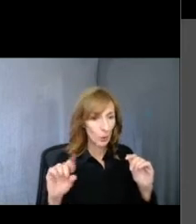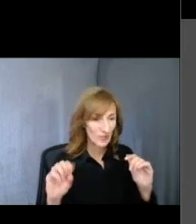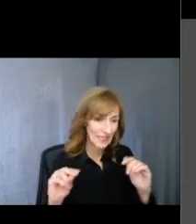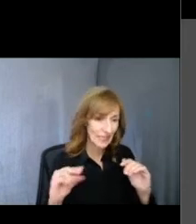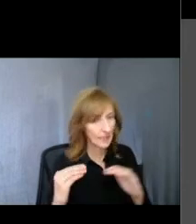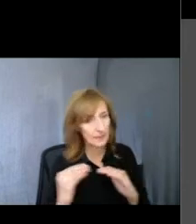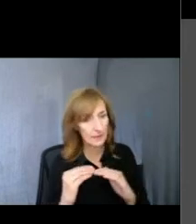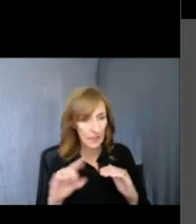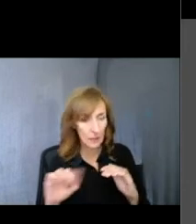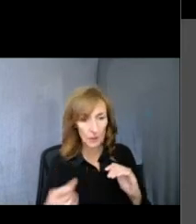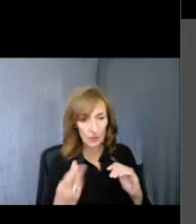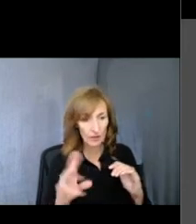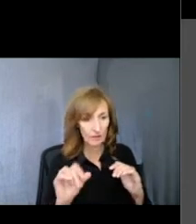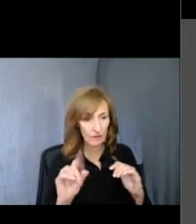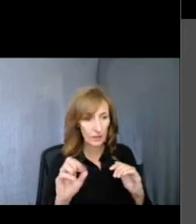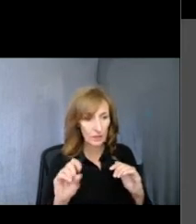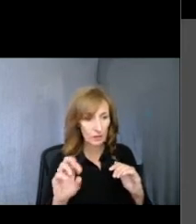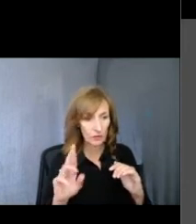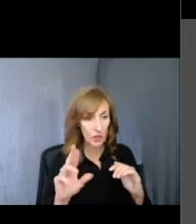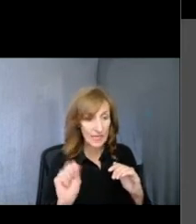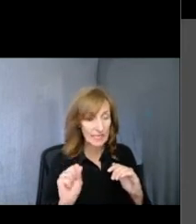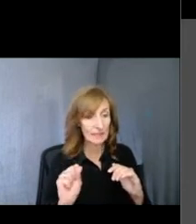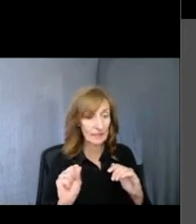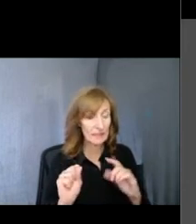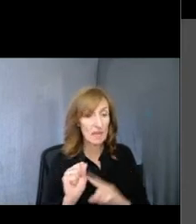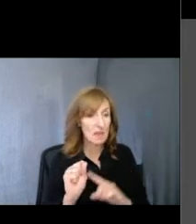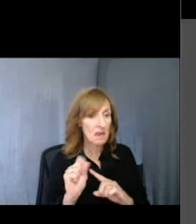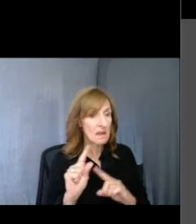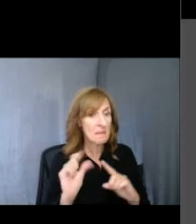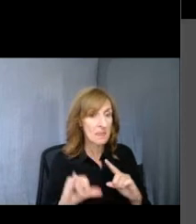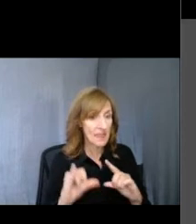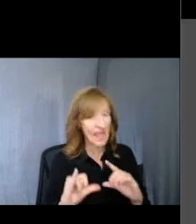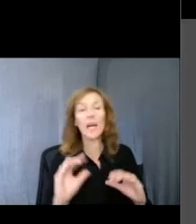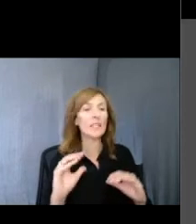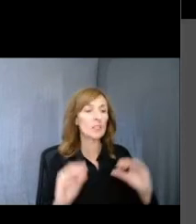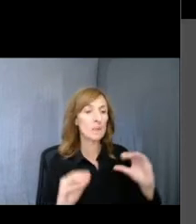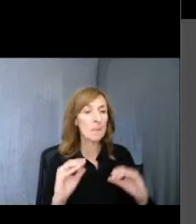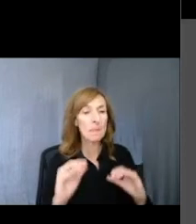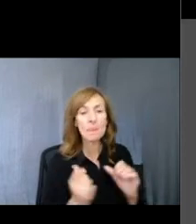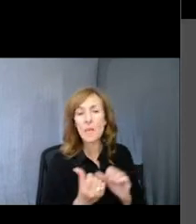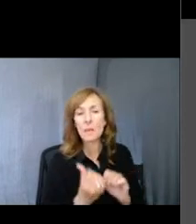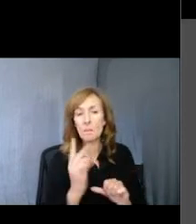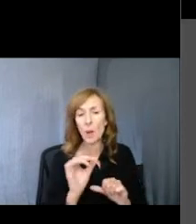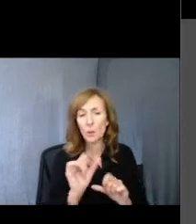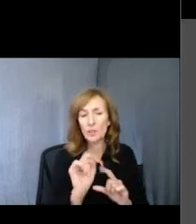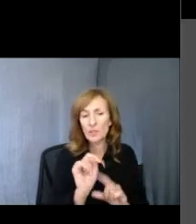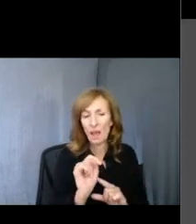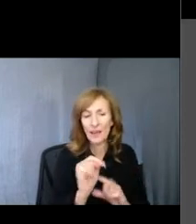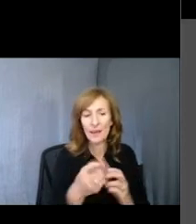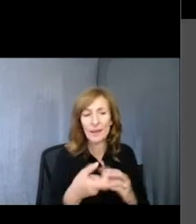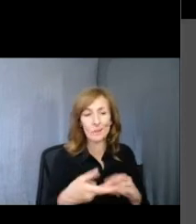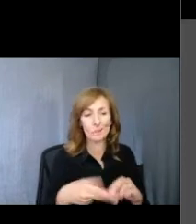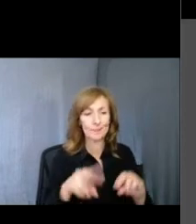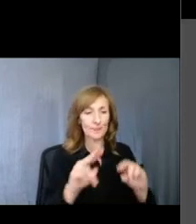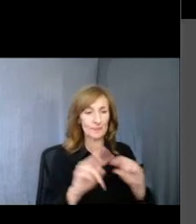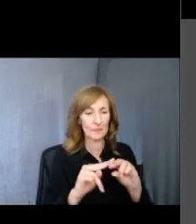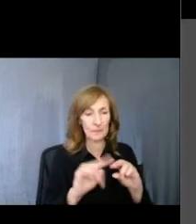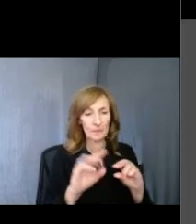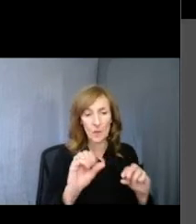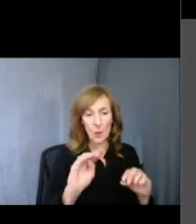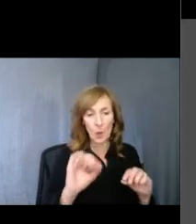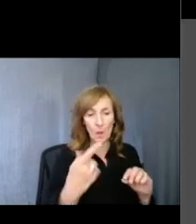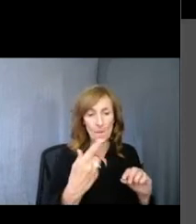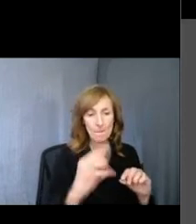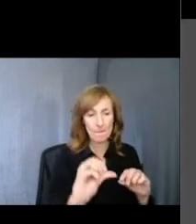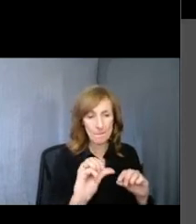related, and sodium. Most diets now are increased in omega-3 fatty acids, and that's not a bad